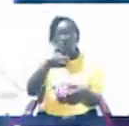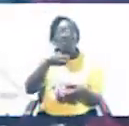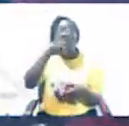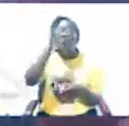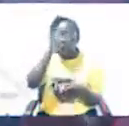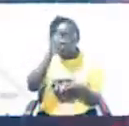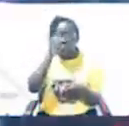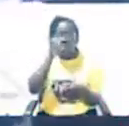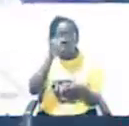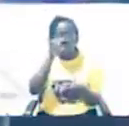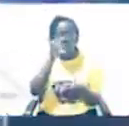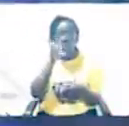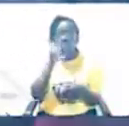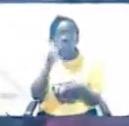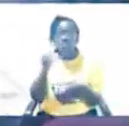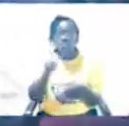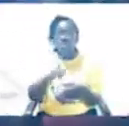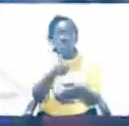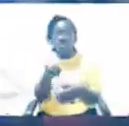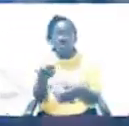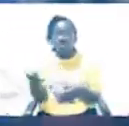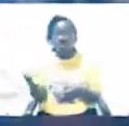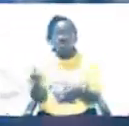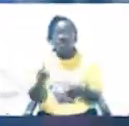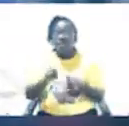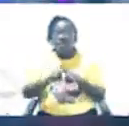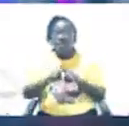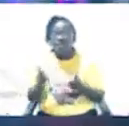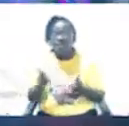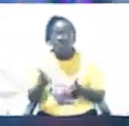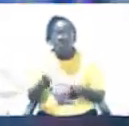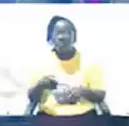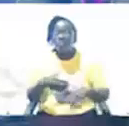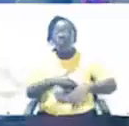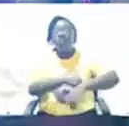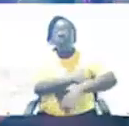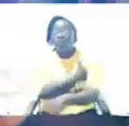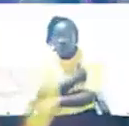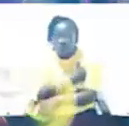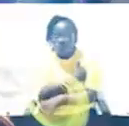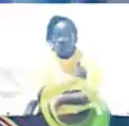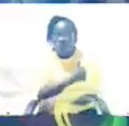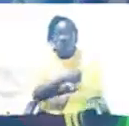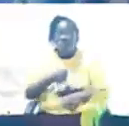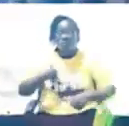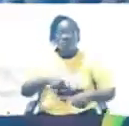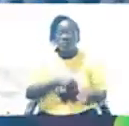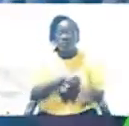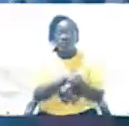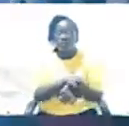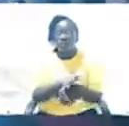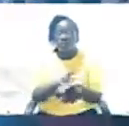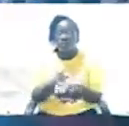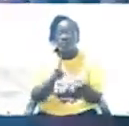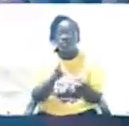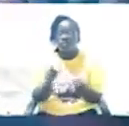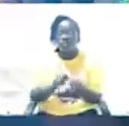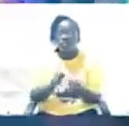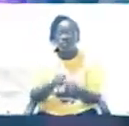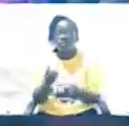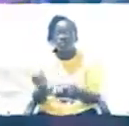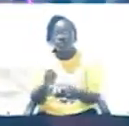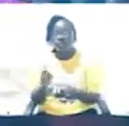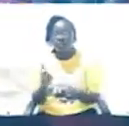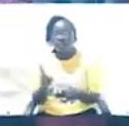We have taken him everywhere. They said his destiny is with his father who is dead in the